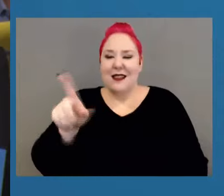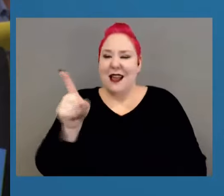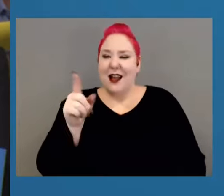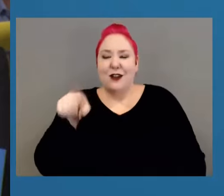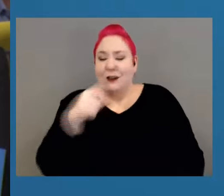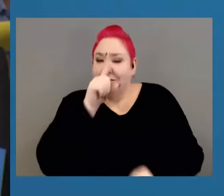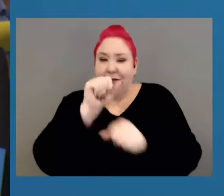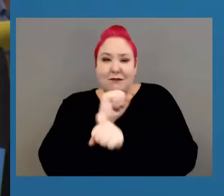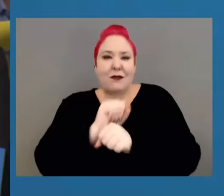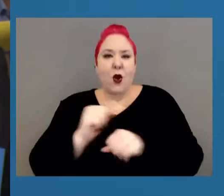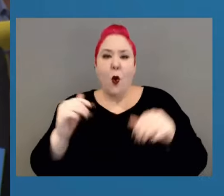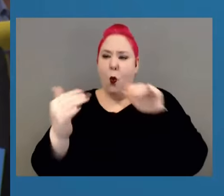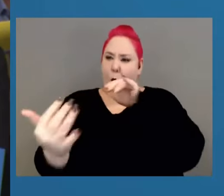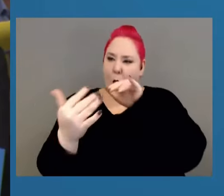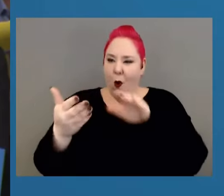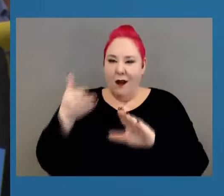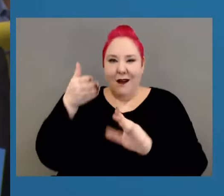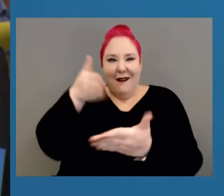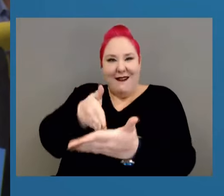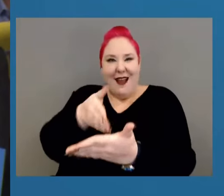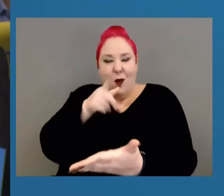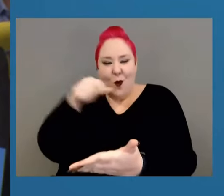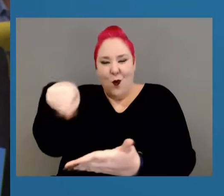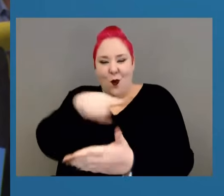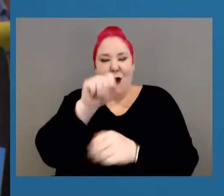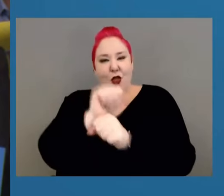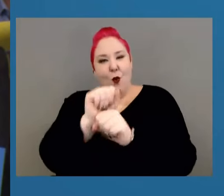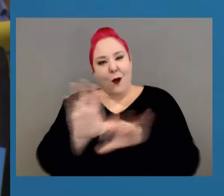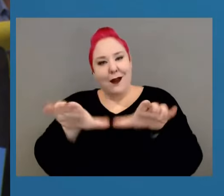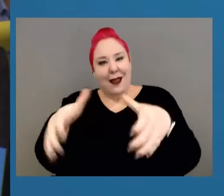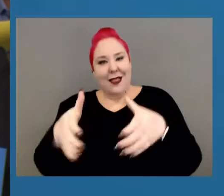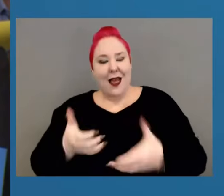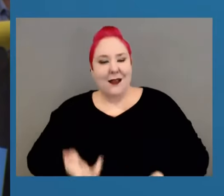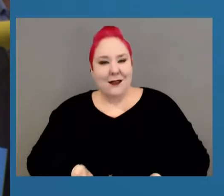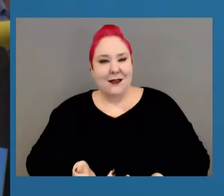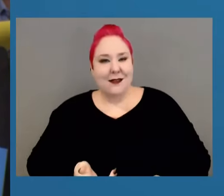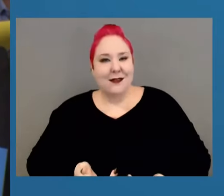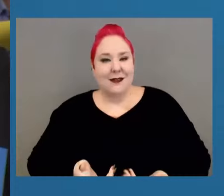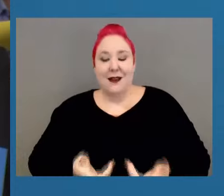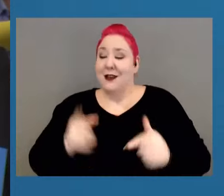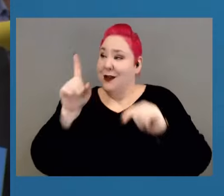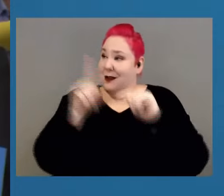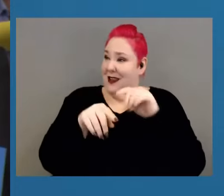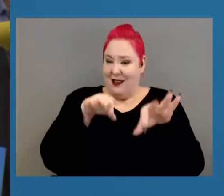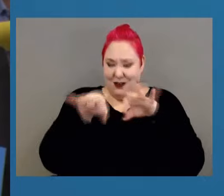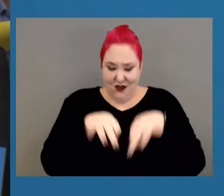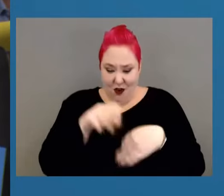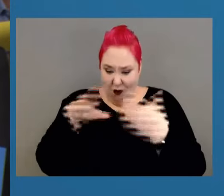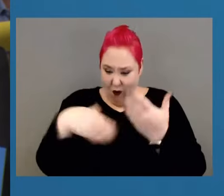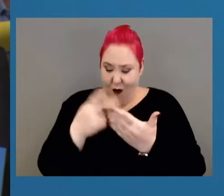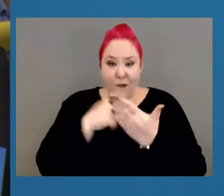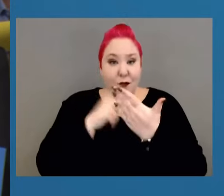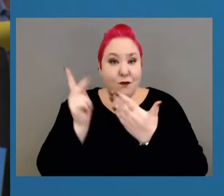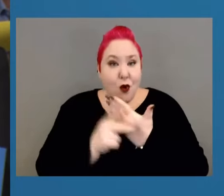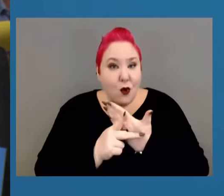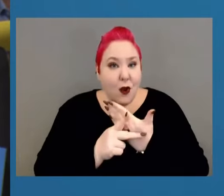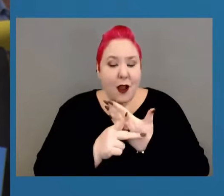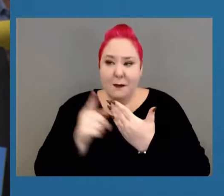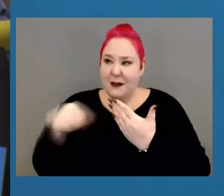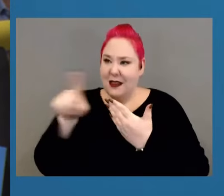on the working class. Because how else can you describe all the programs that they're just